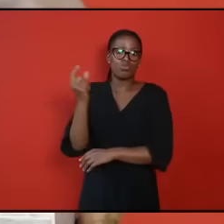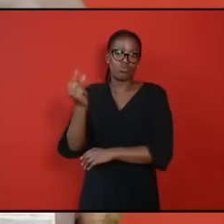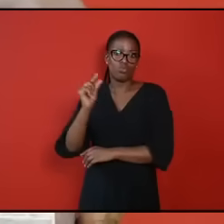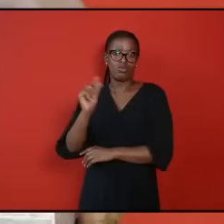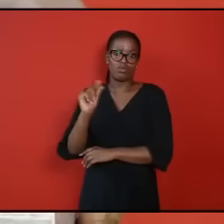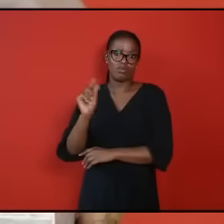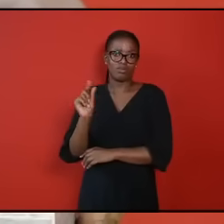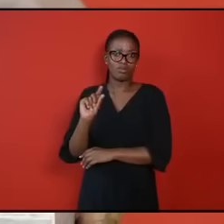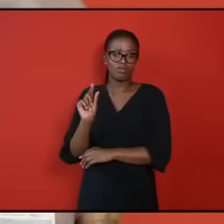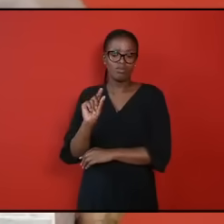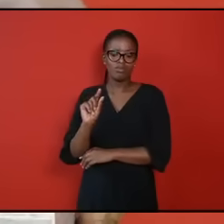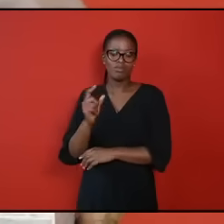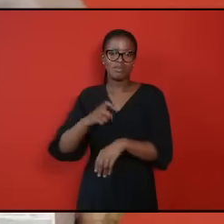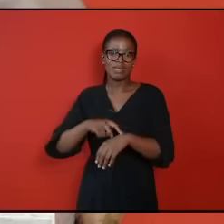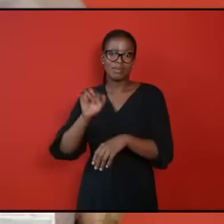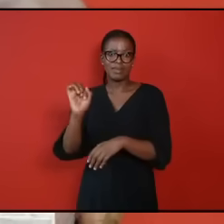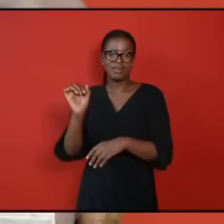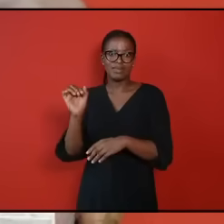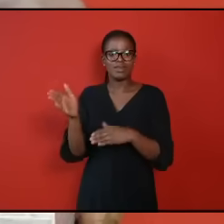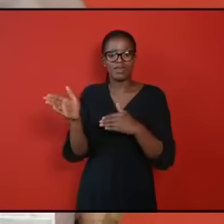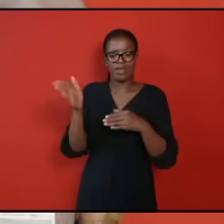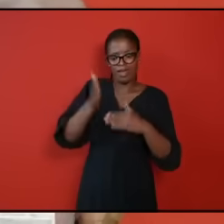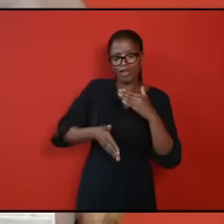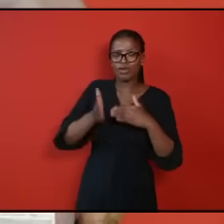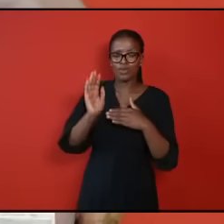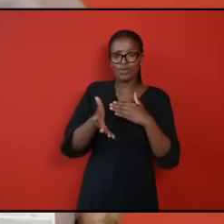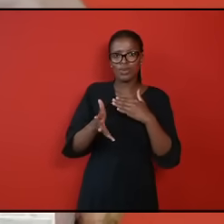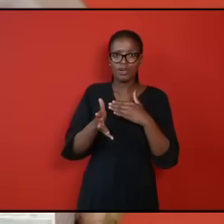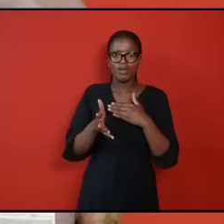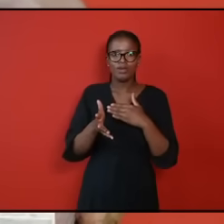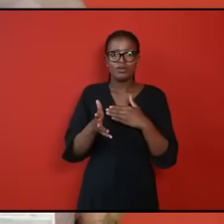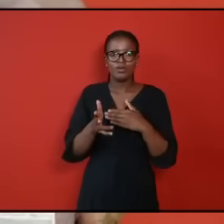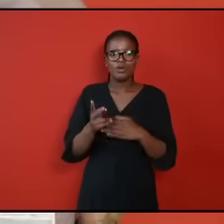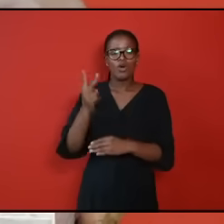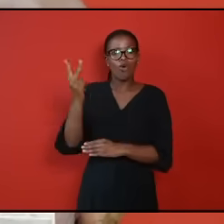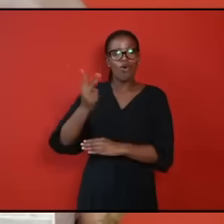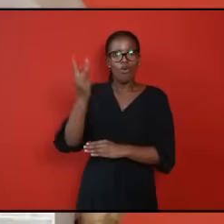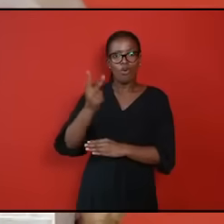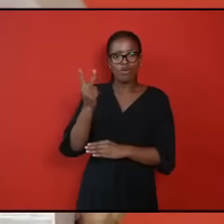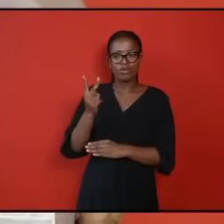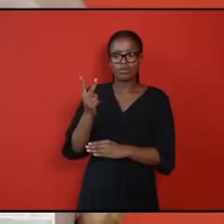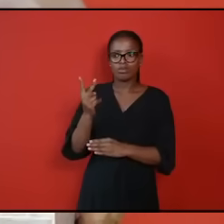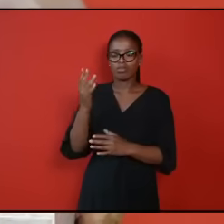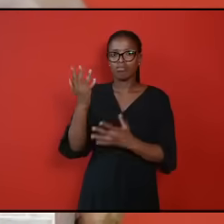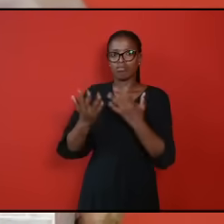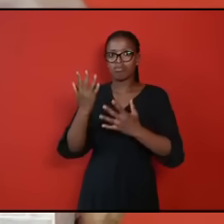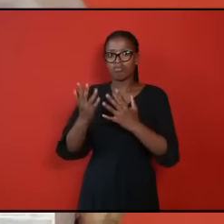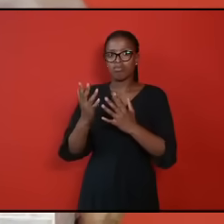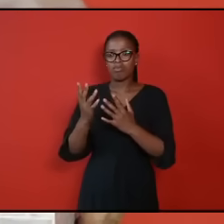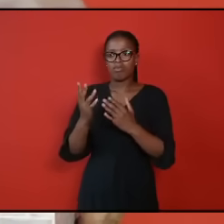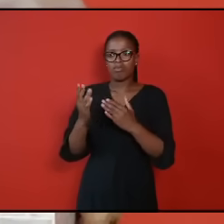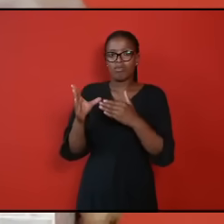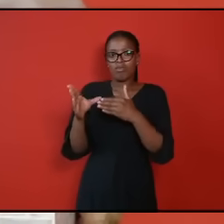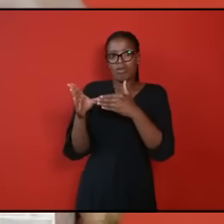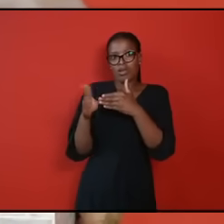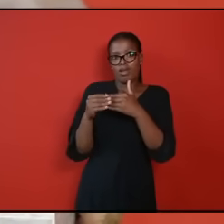And he will possibly become a very loyal member of